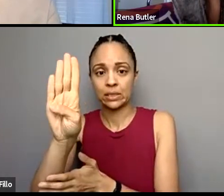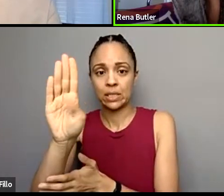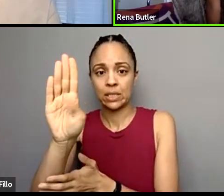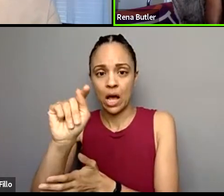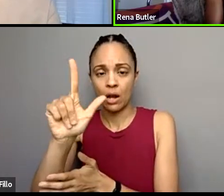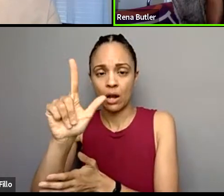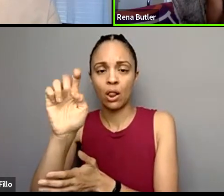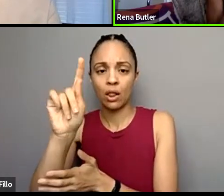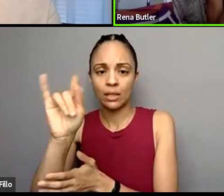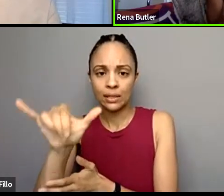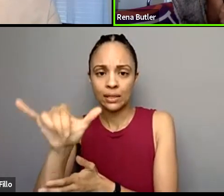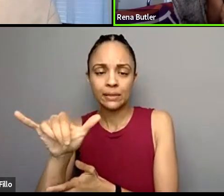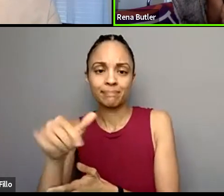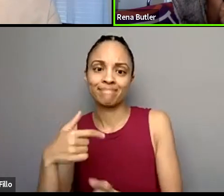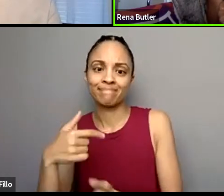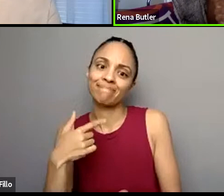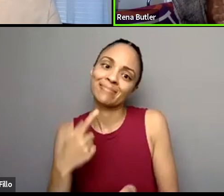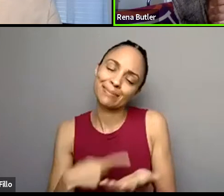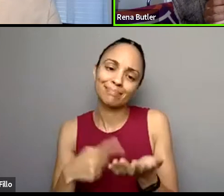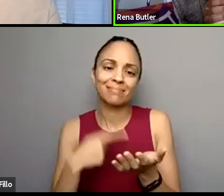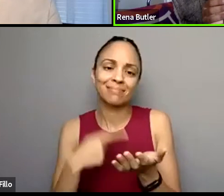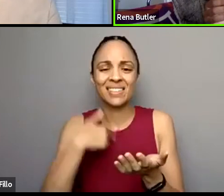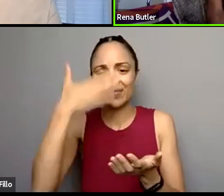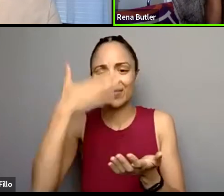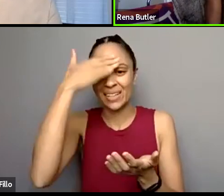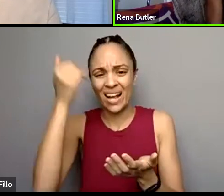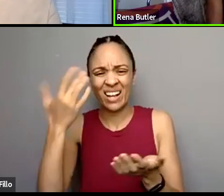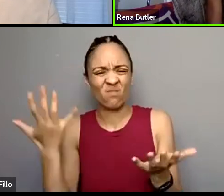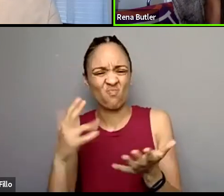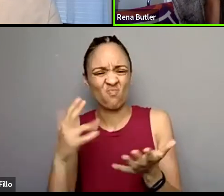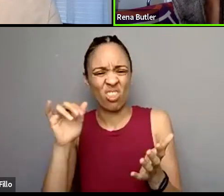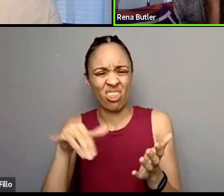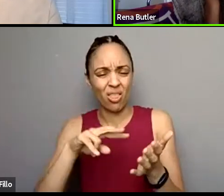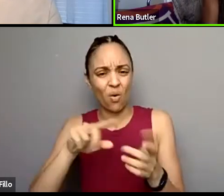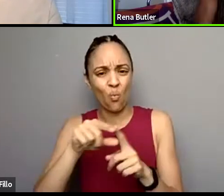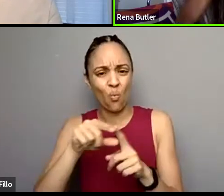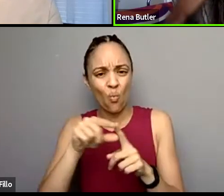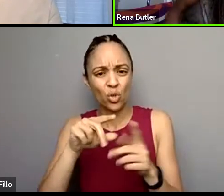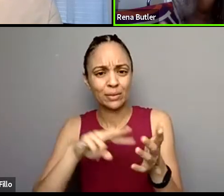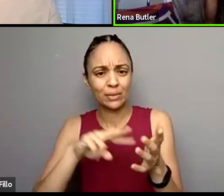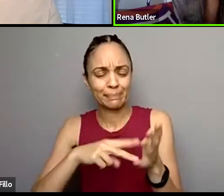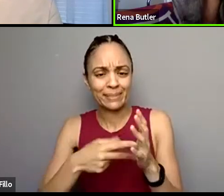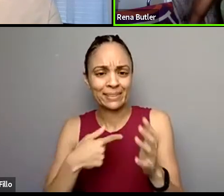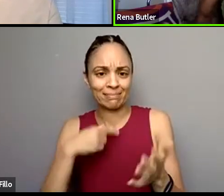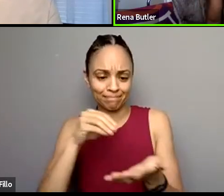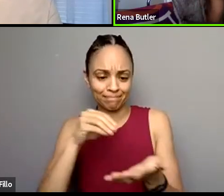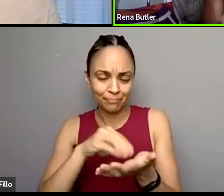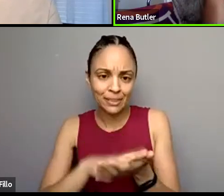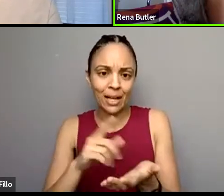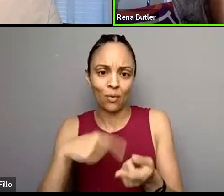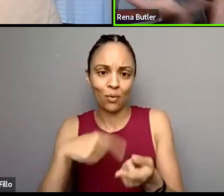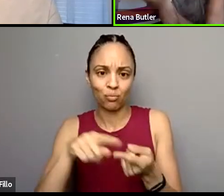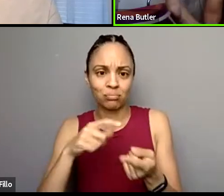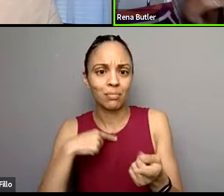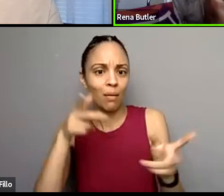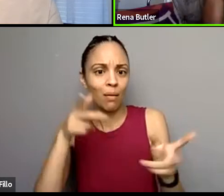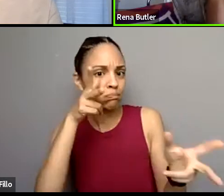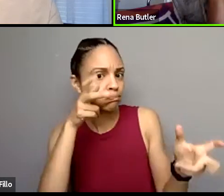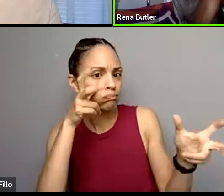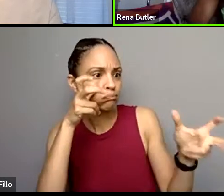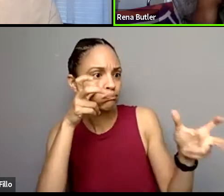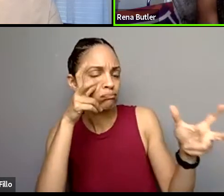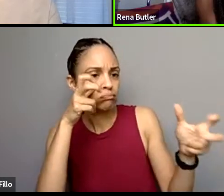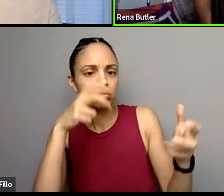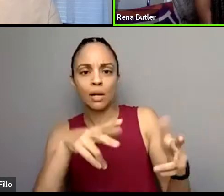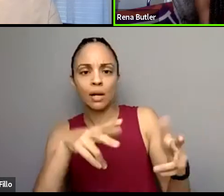it gave me watching an image move just so slightly or how he moves energy